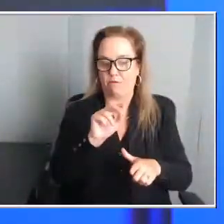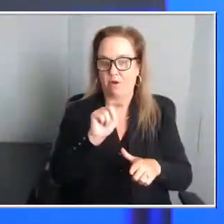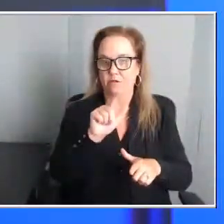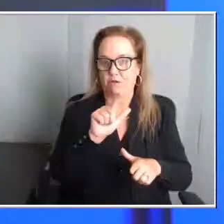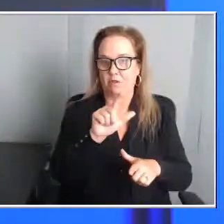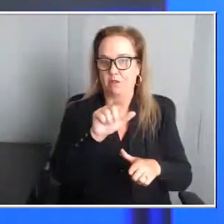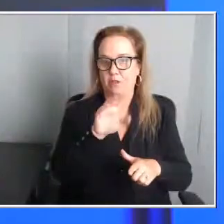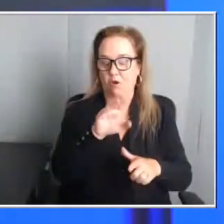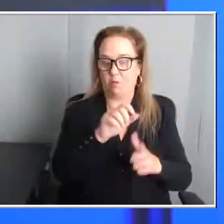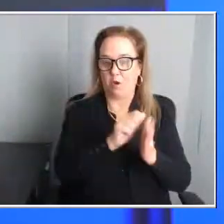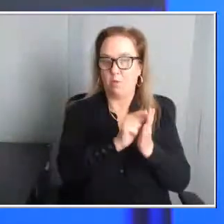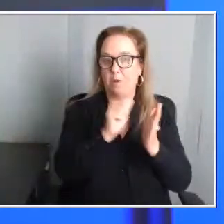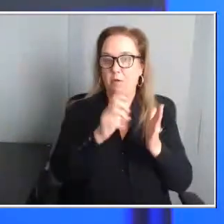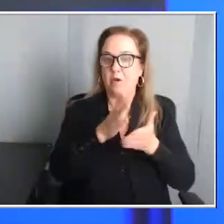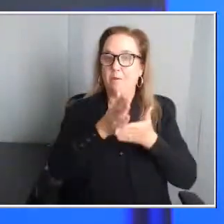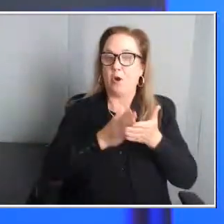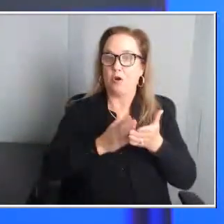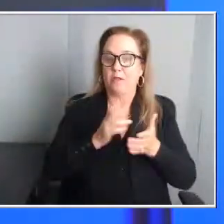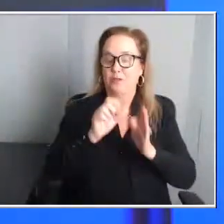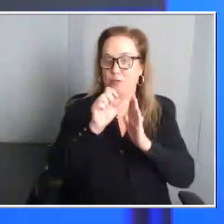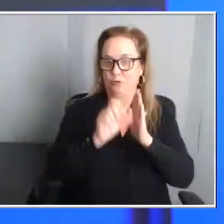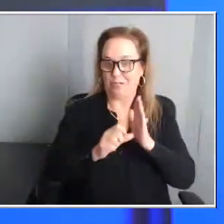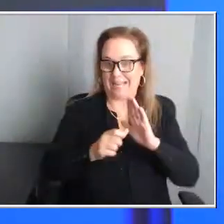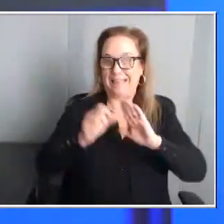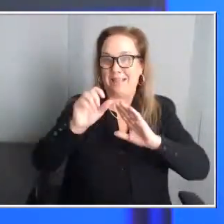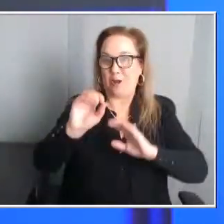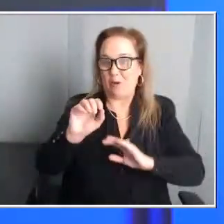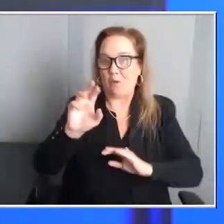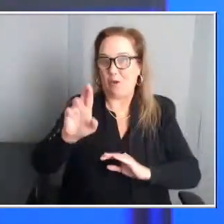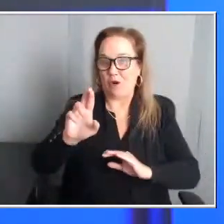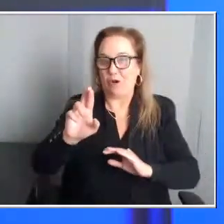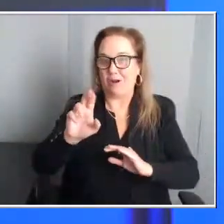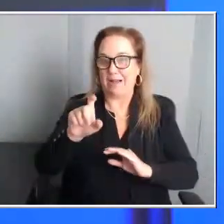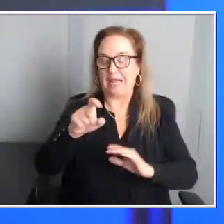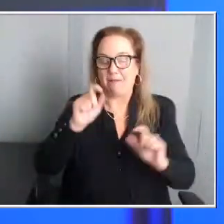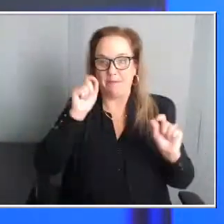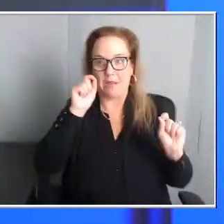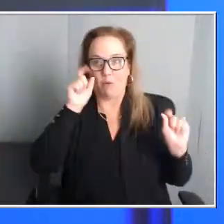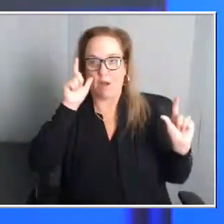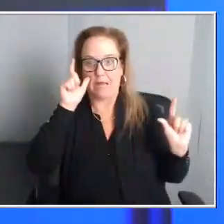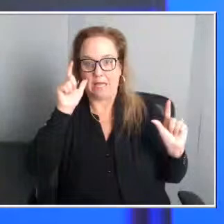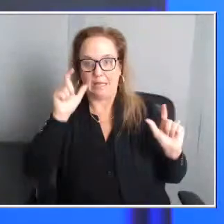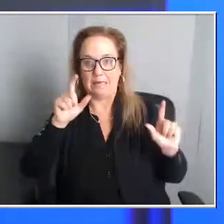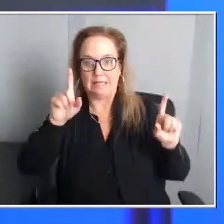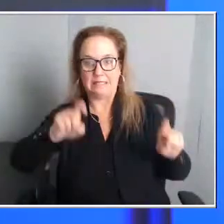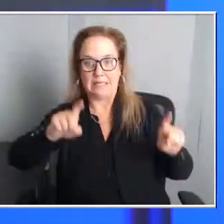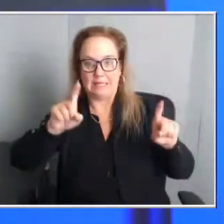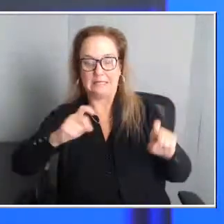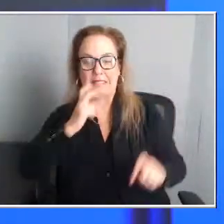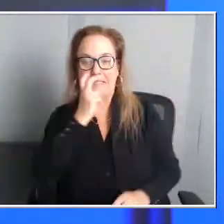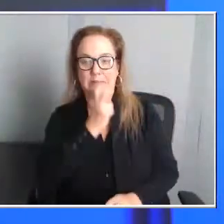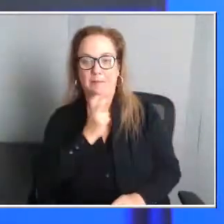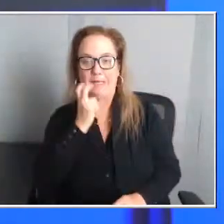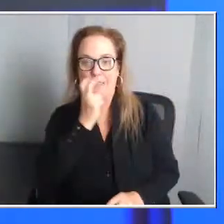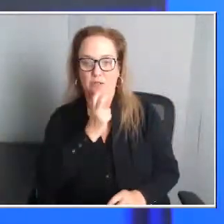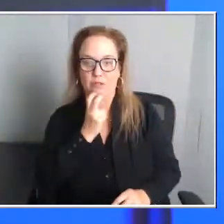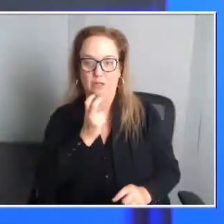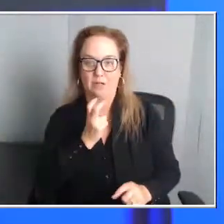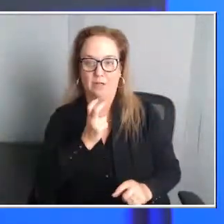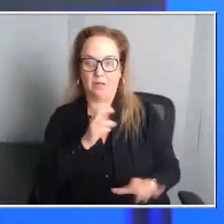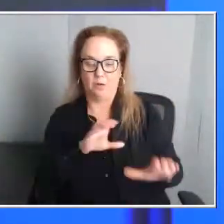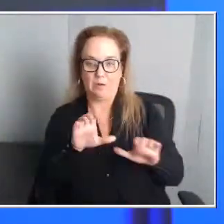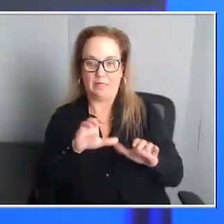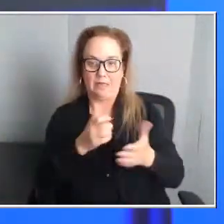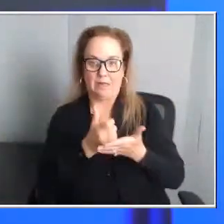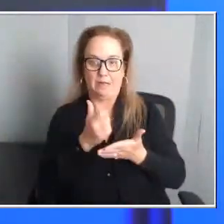parts of the surgery, so in the operating room, he would have to be woken up to test his speech. We did that with the help of